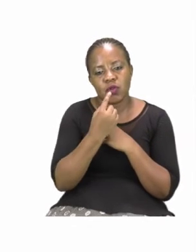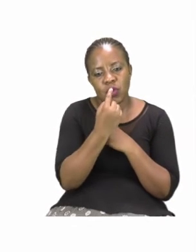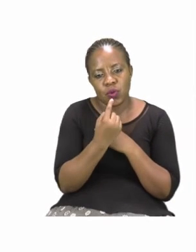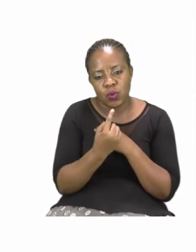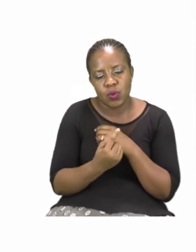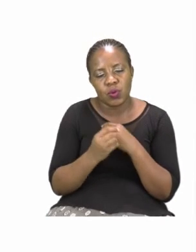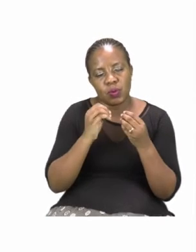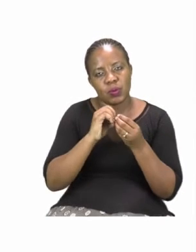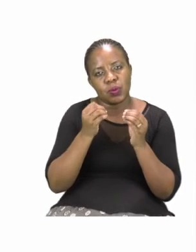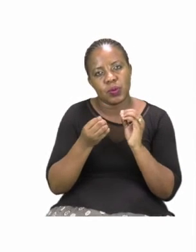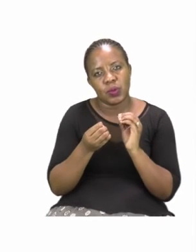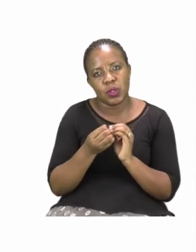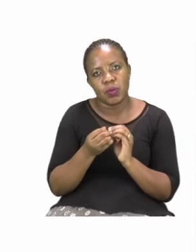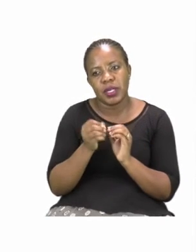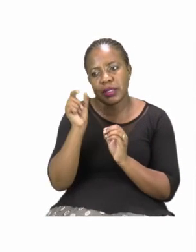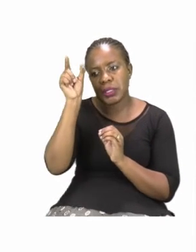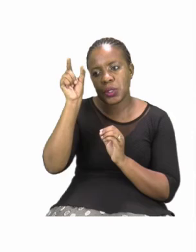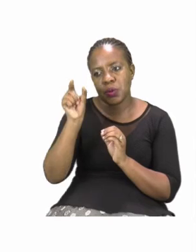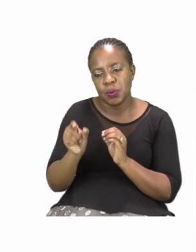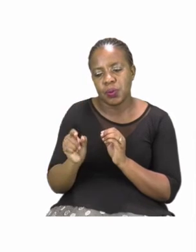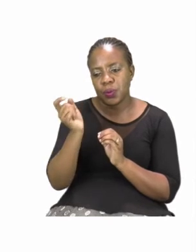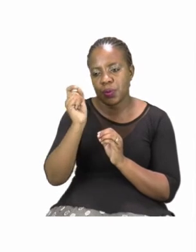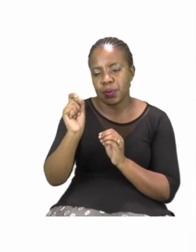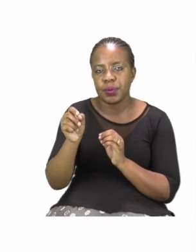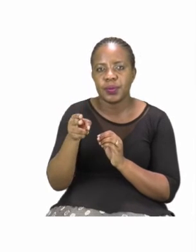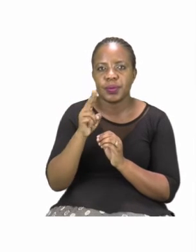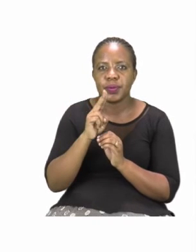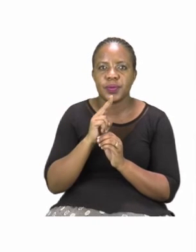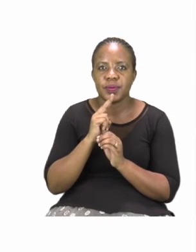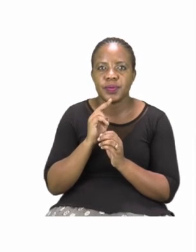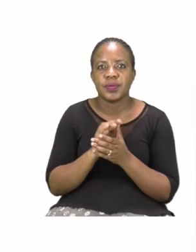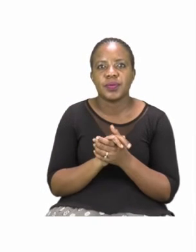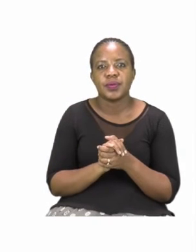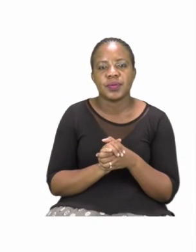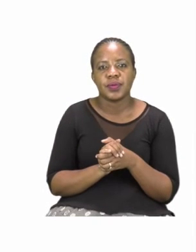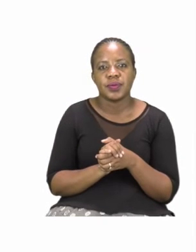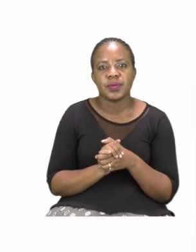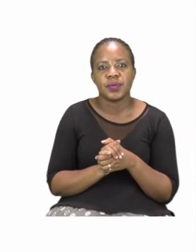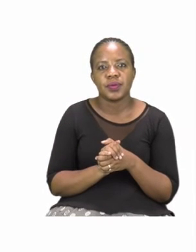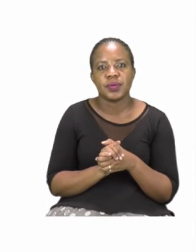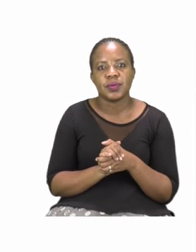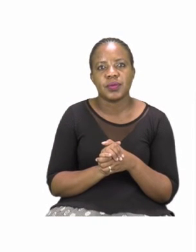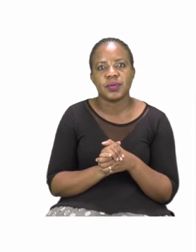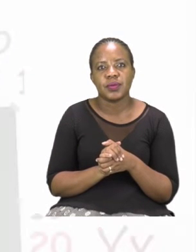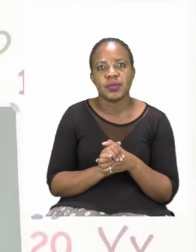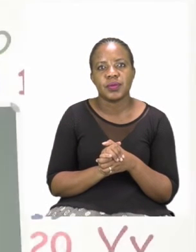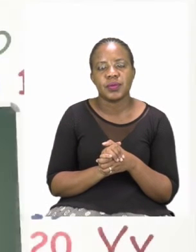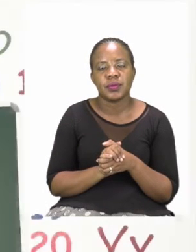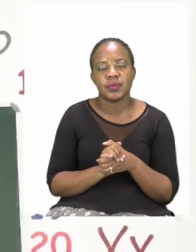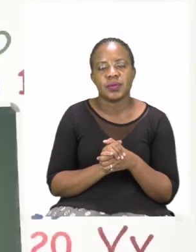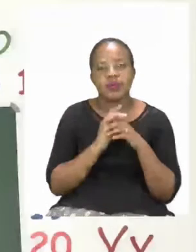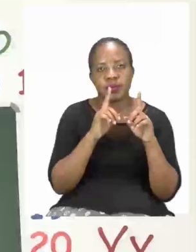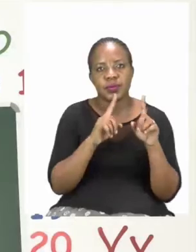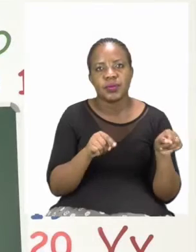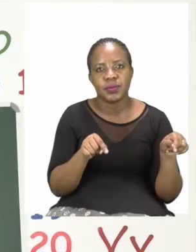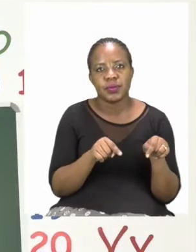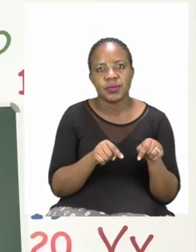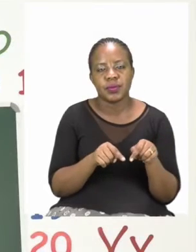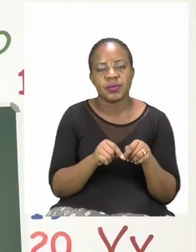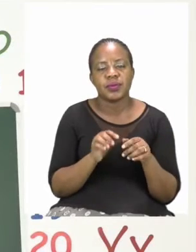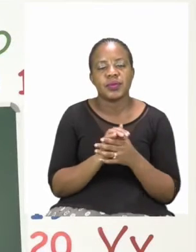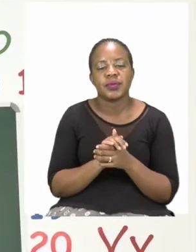Okay. Okay, should we try it again? Is it Let your me turn? relax. Okay. It's I my think it's turn. you. Close your eyes. Is it closed. closed, friends? Yeah. Please check if